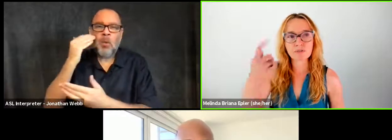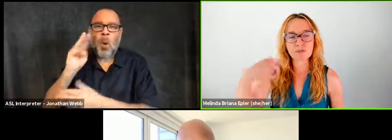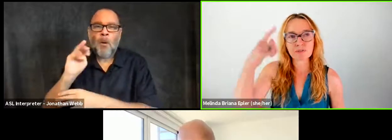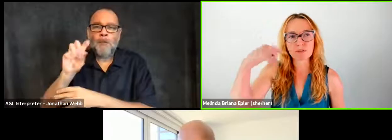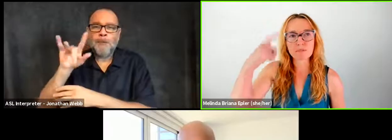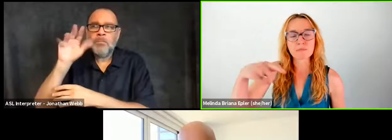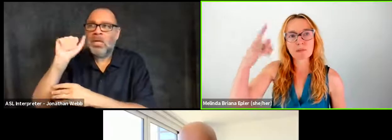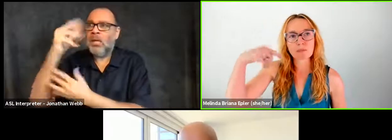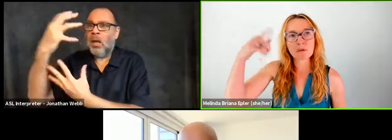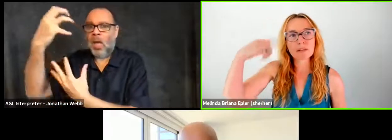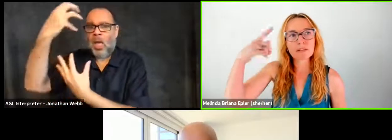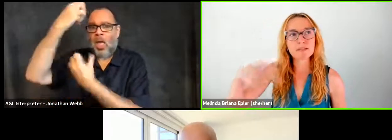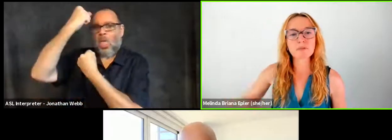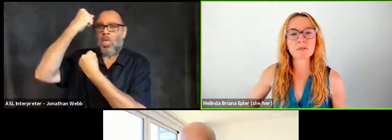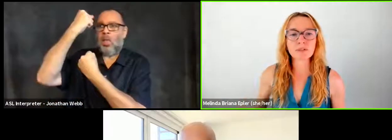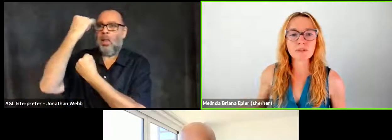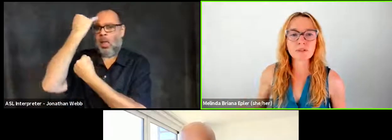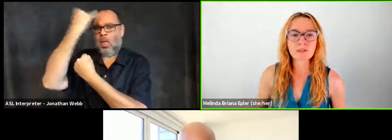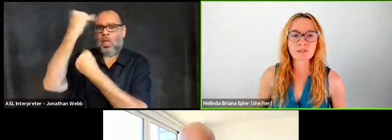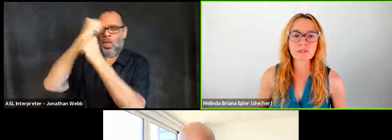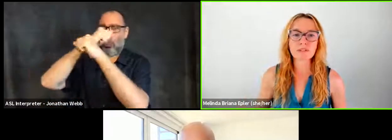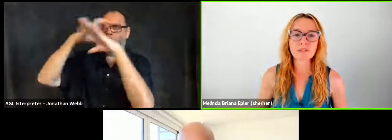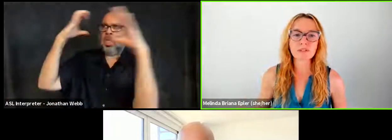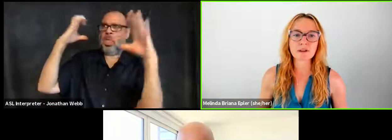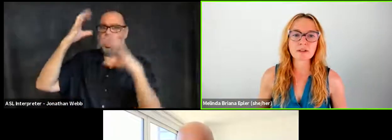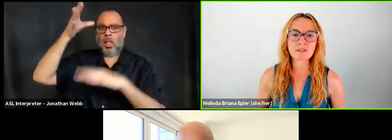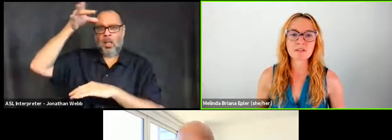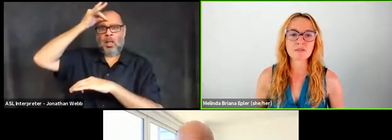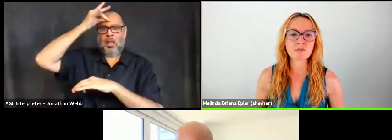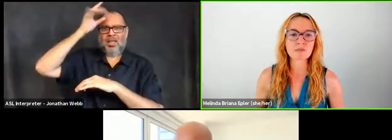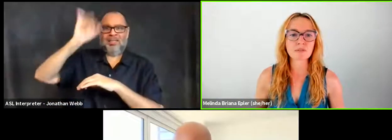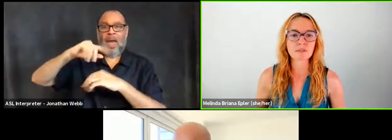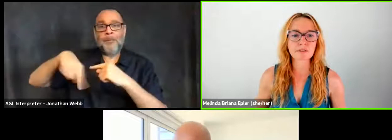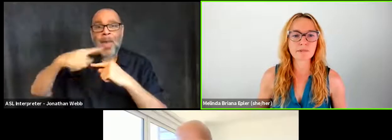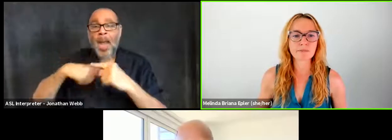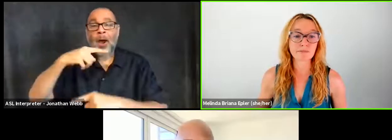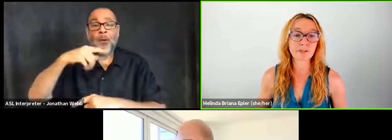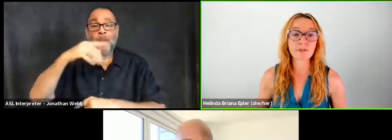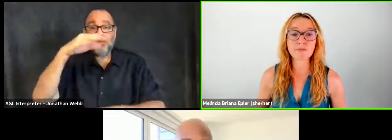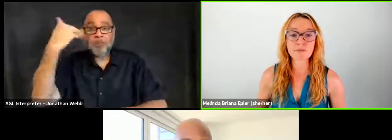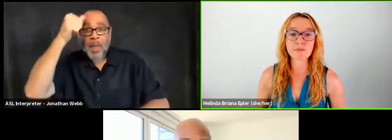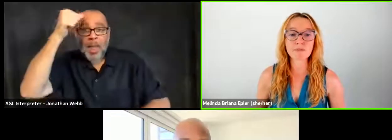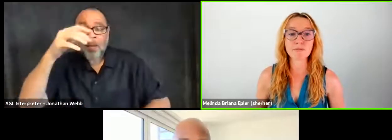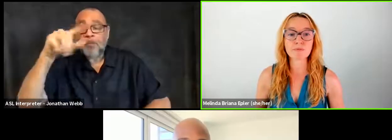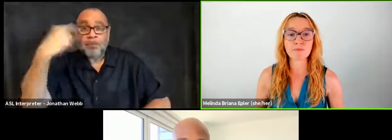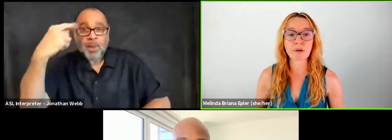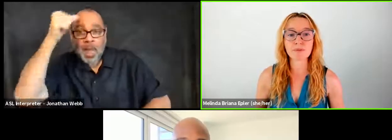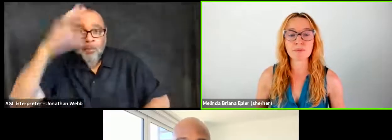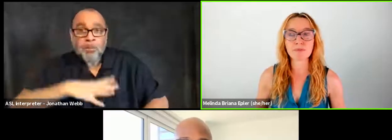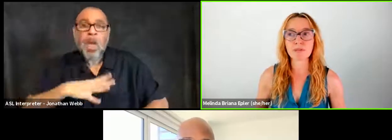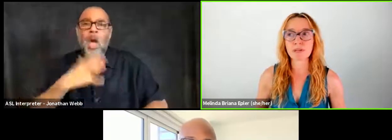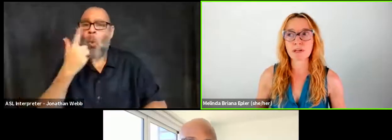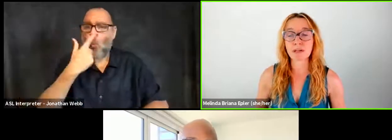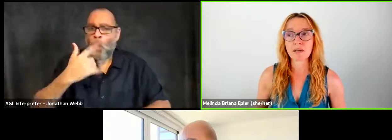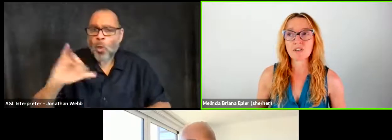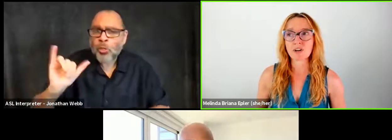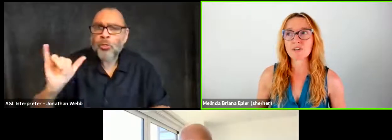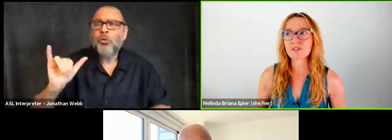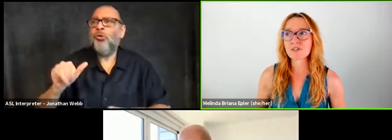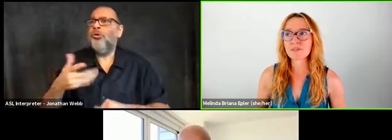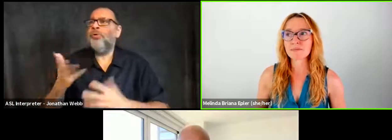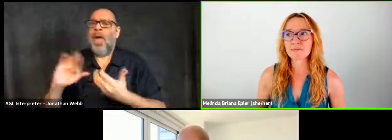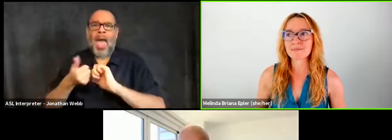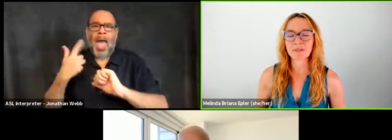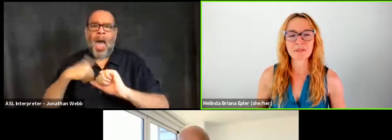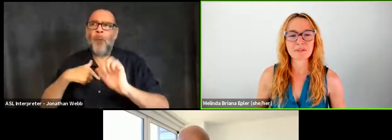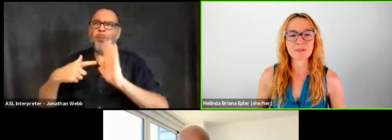challenge those biases that we might learn inside our heads to get over those, move past those, and